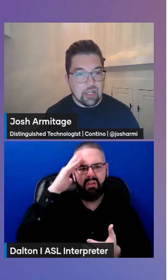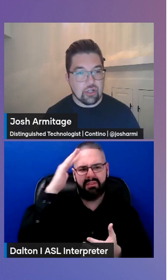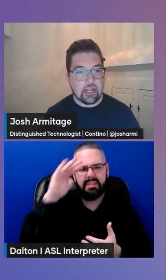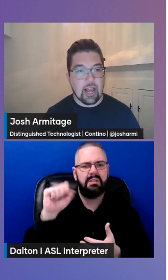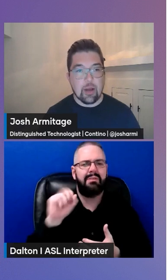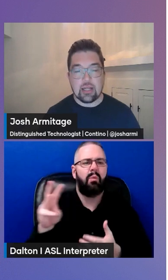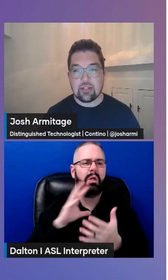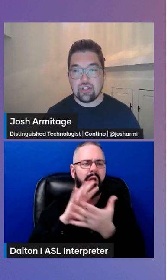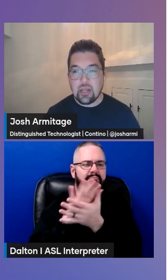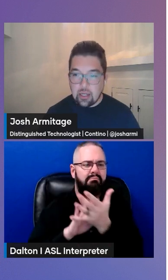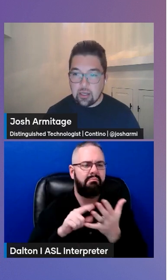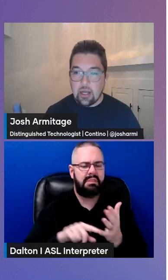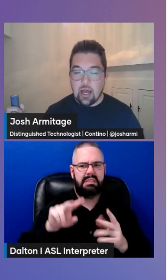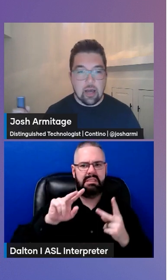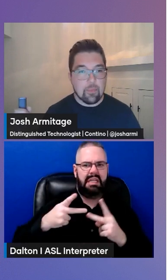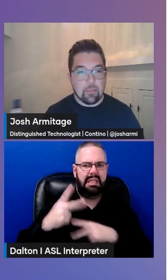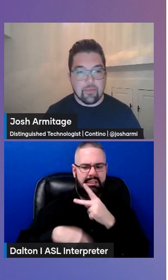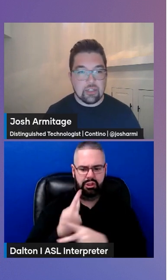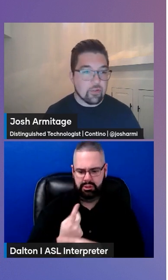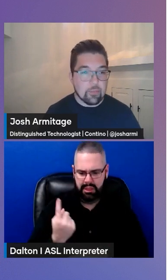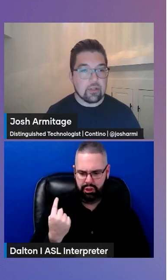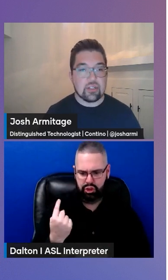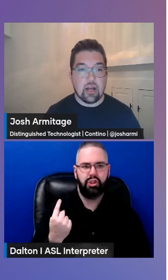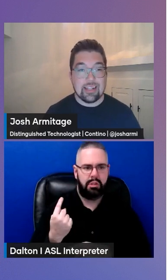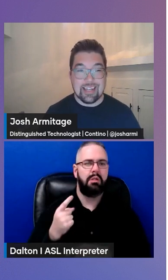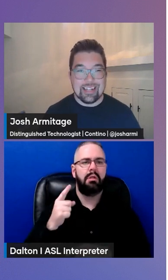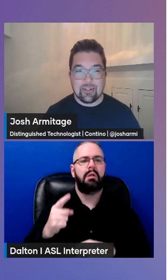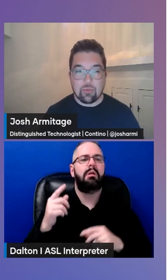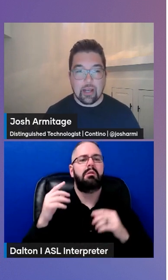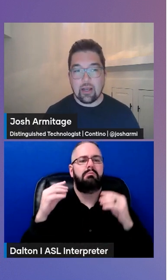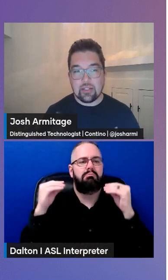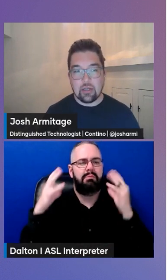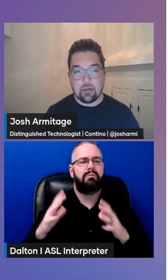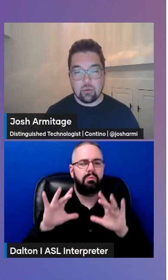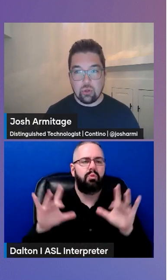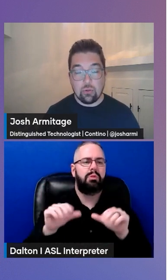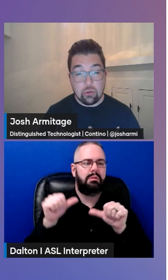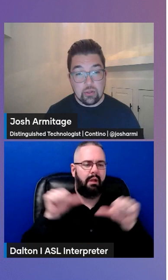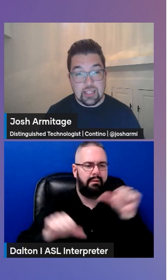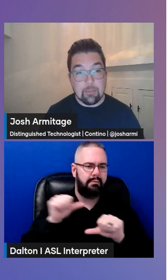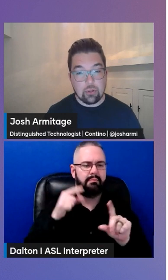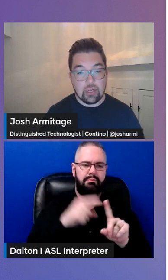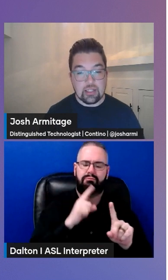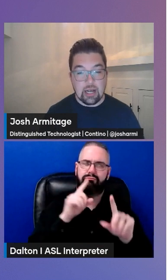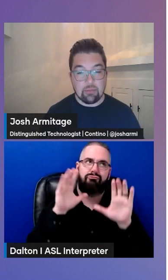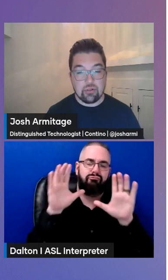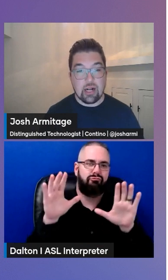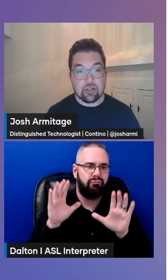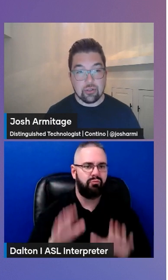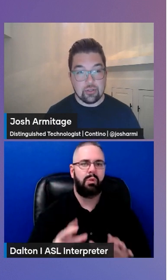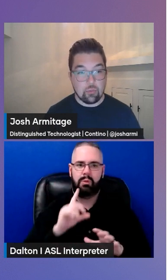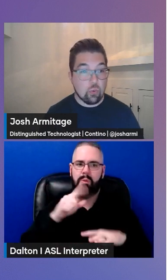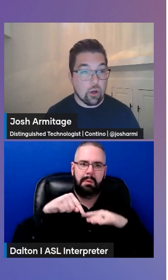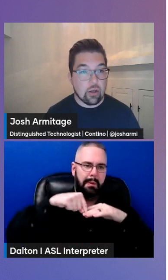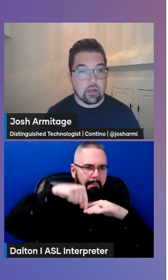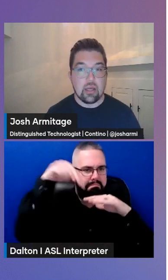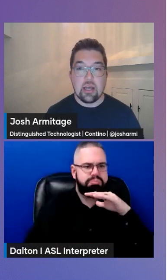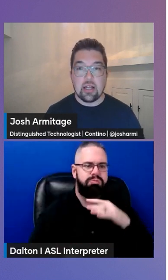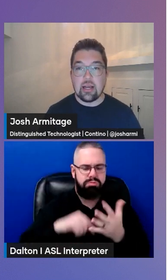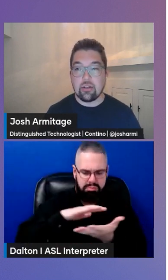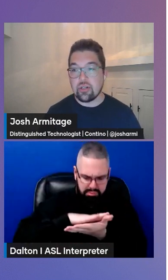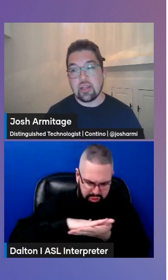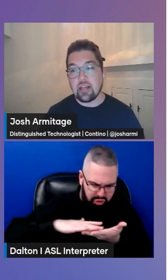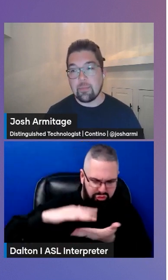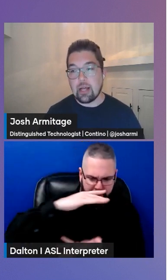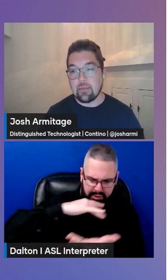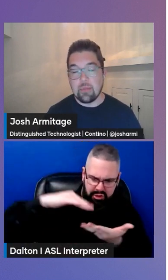second edition that came out last year by a professor of computer science. It's great as a deep look into how abstractions work and